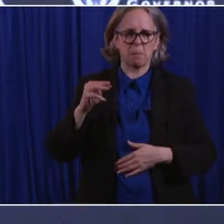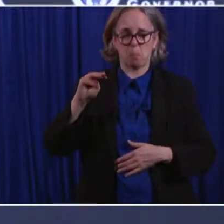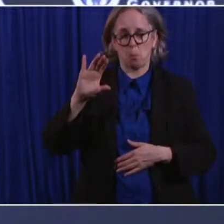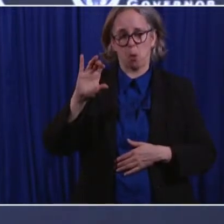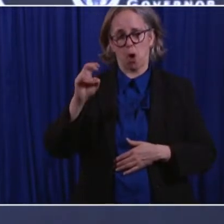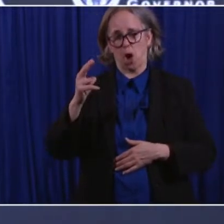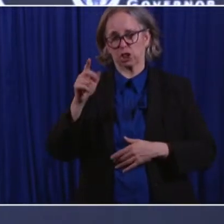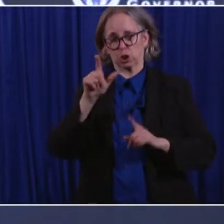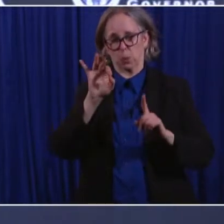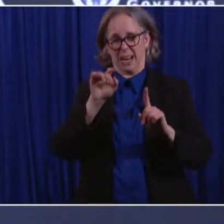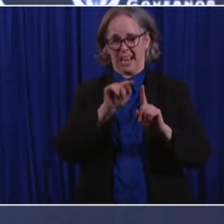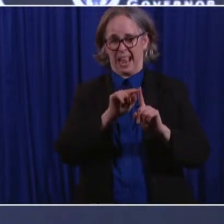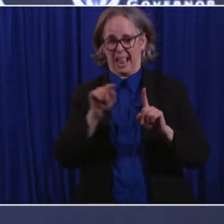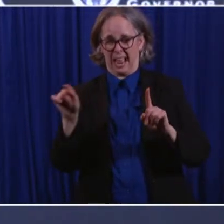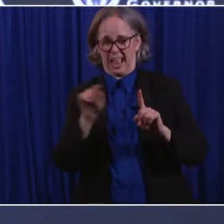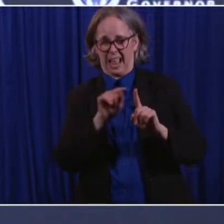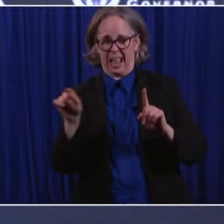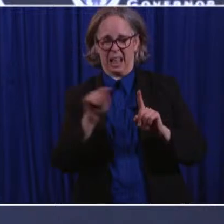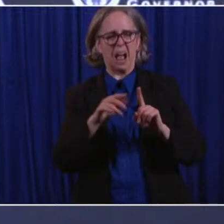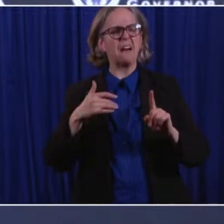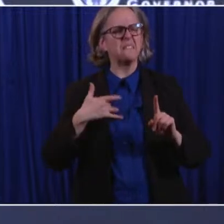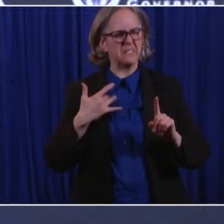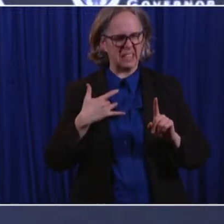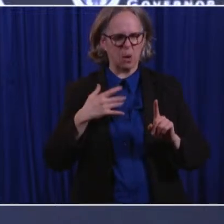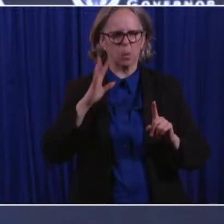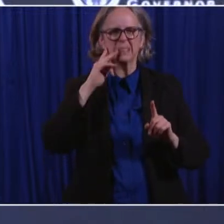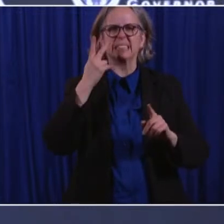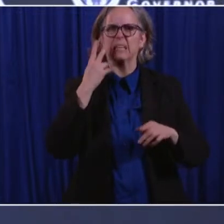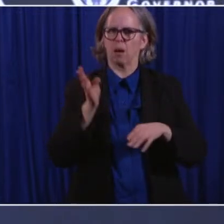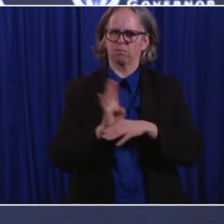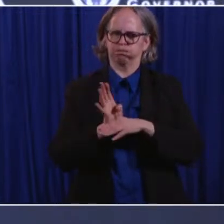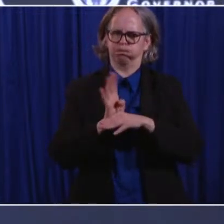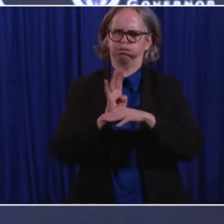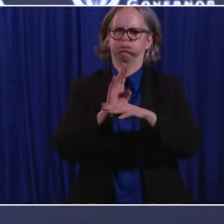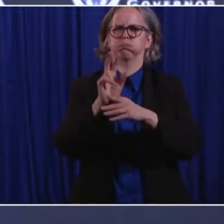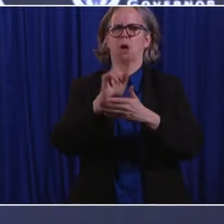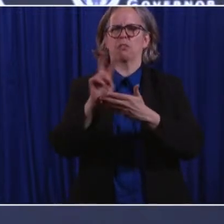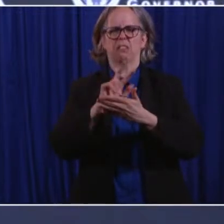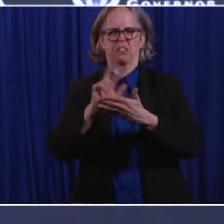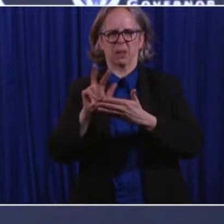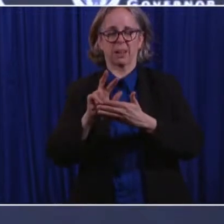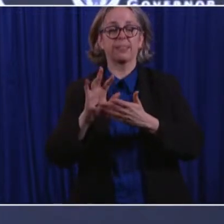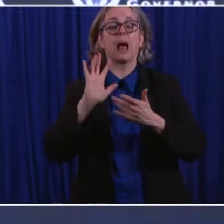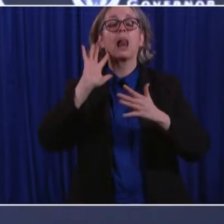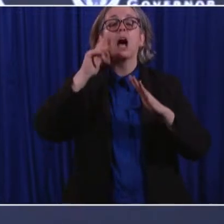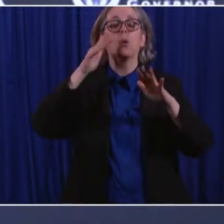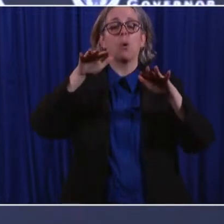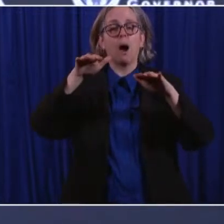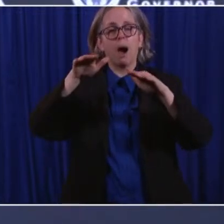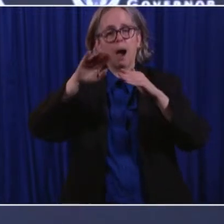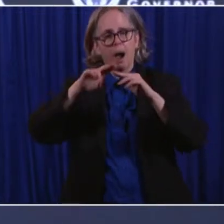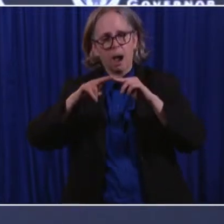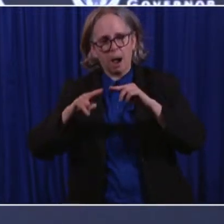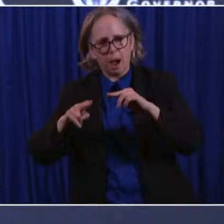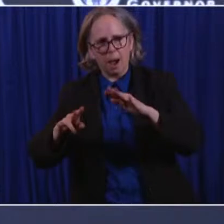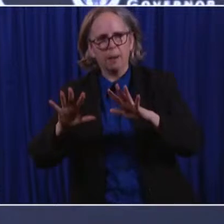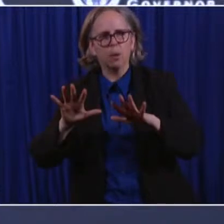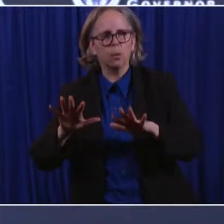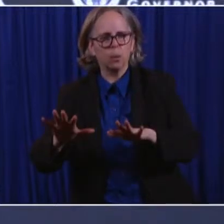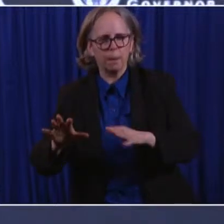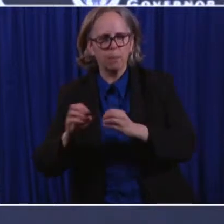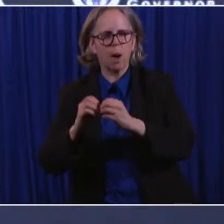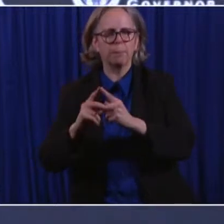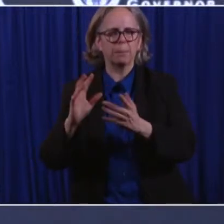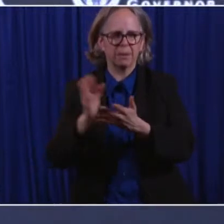big dash in for a few weeks, and I think it's going to level off some, and I think it's just then we're just going to continue to have more and more people, I